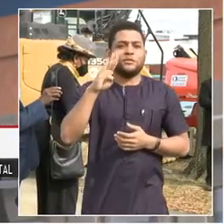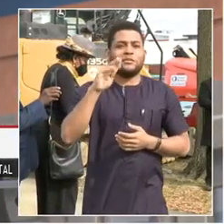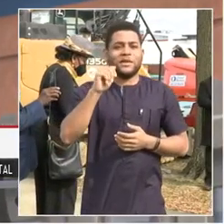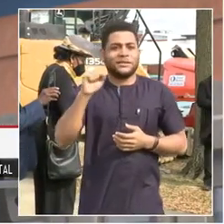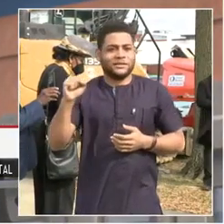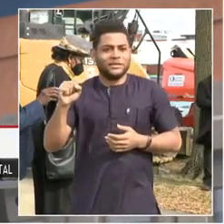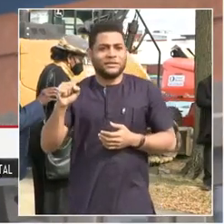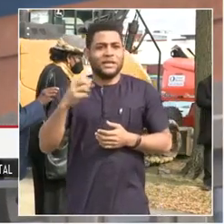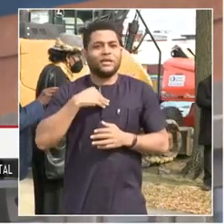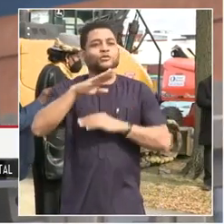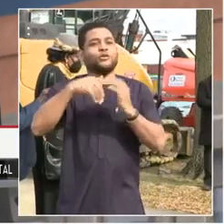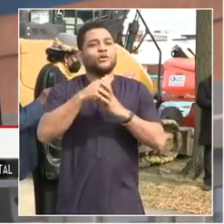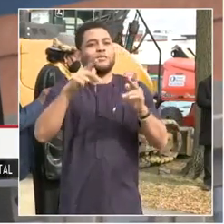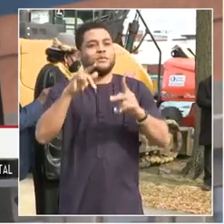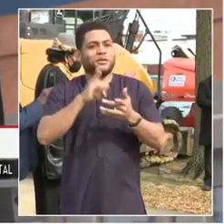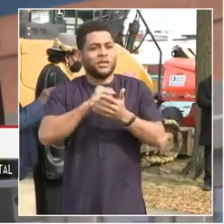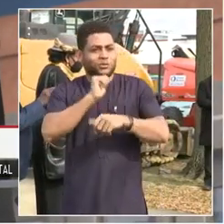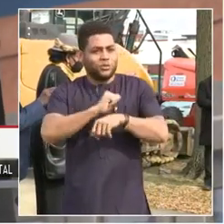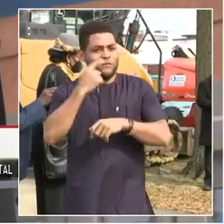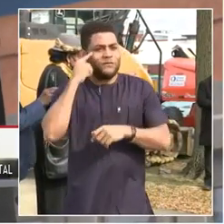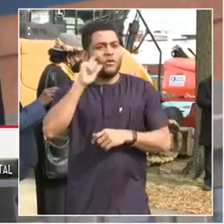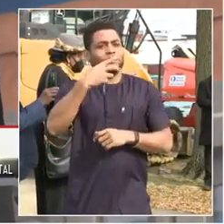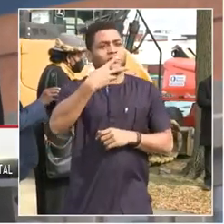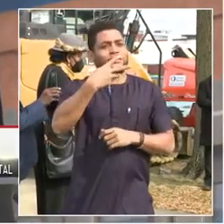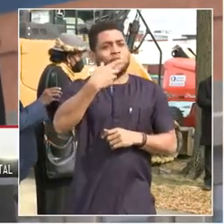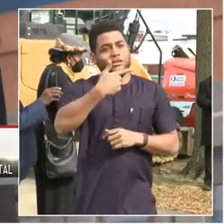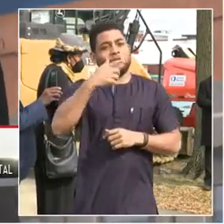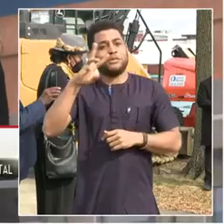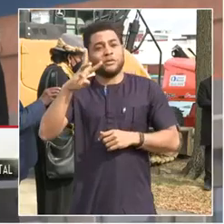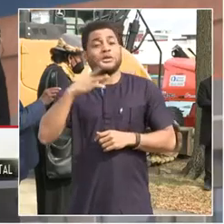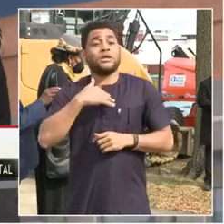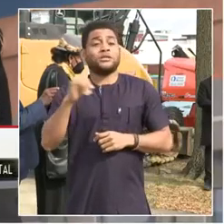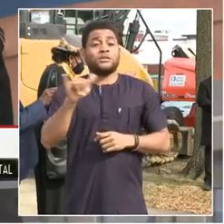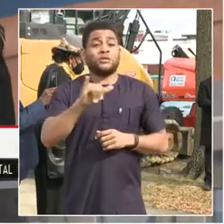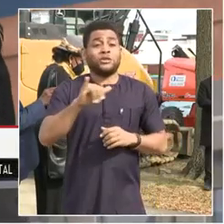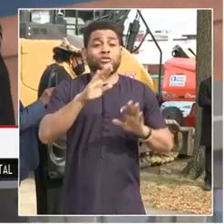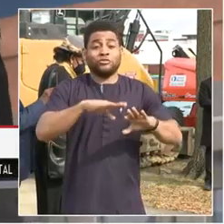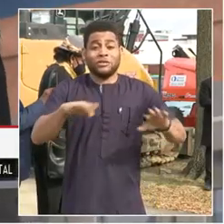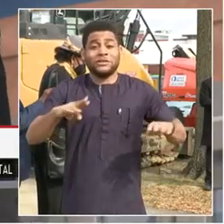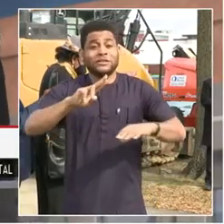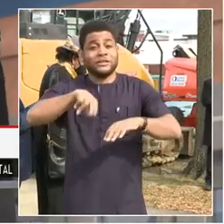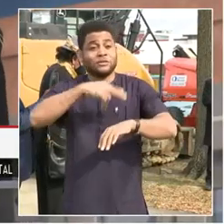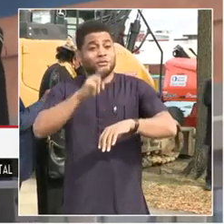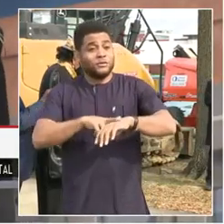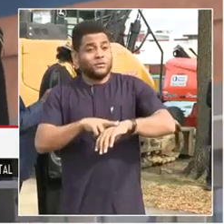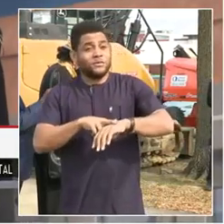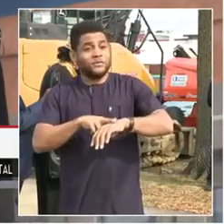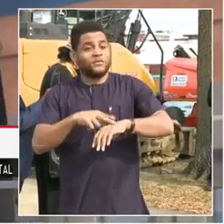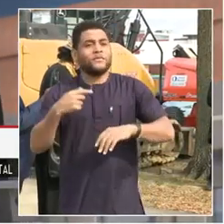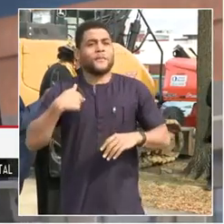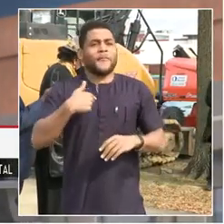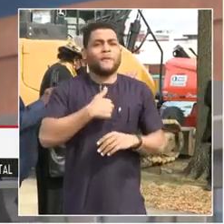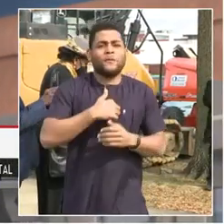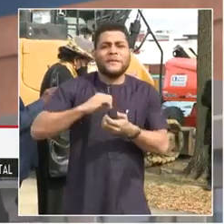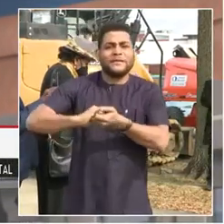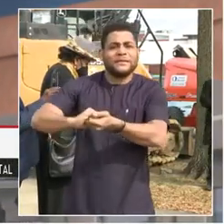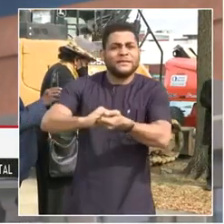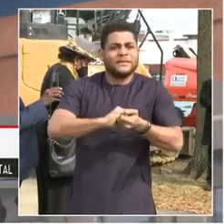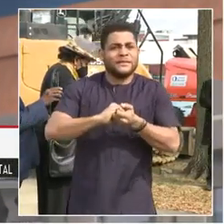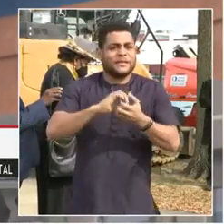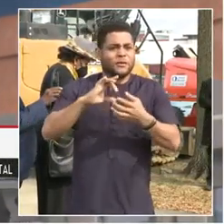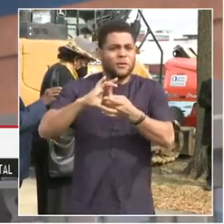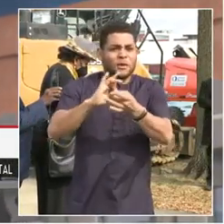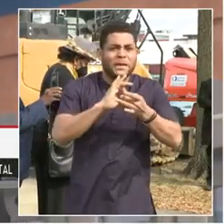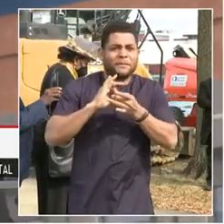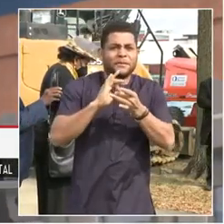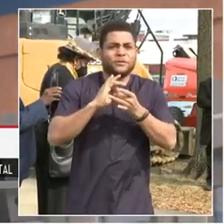Children's National Hospital. We have collaborated on a plan to enhance healthcare in our city. The new